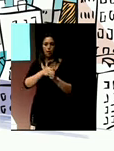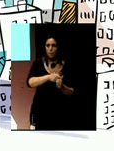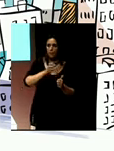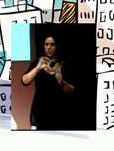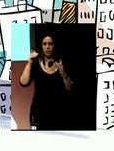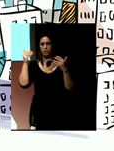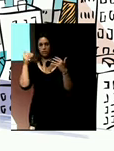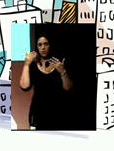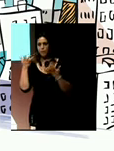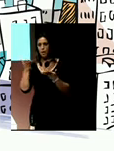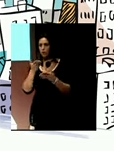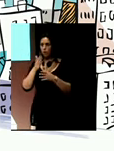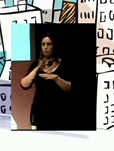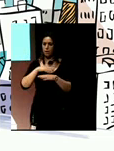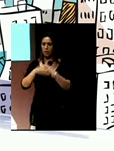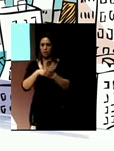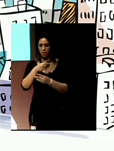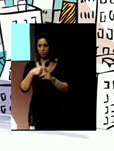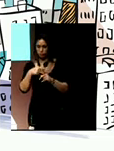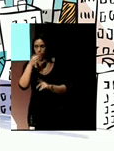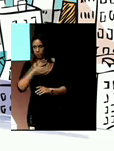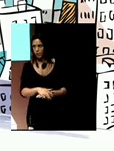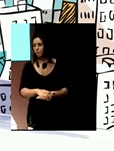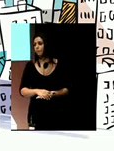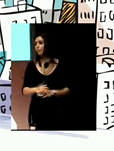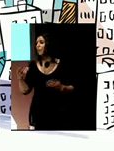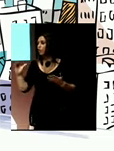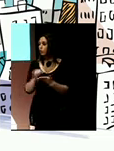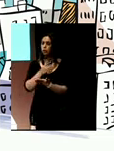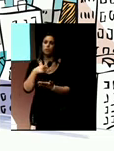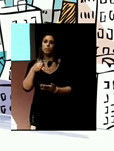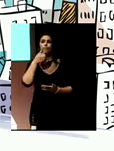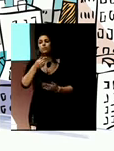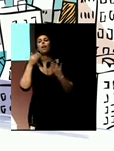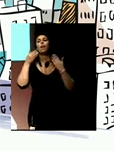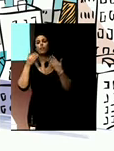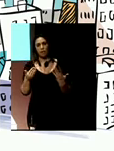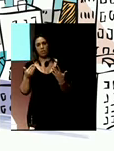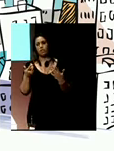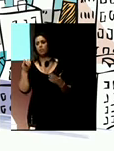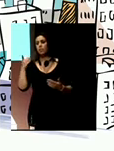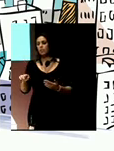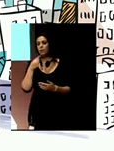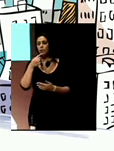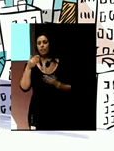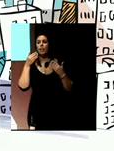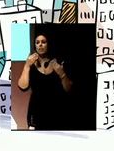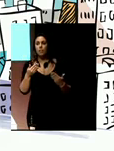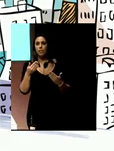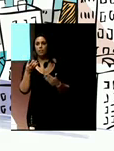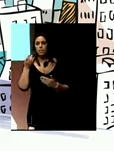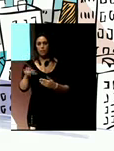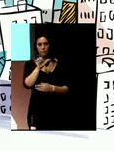support us and help us to do things well. I want to thank them all, and I want to